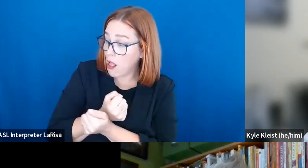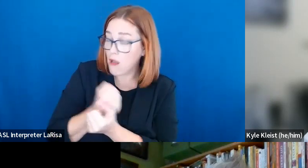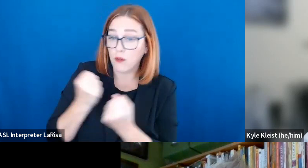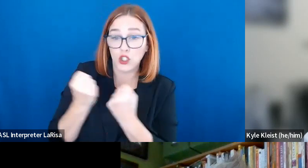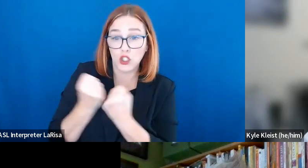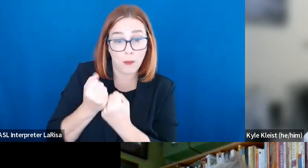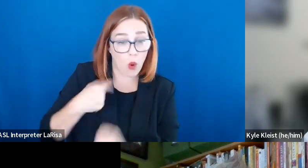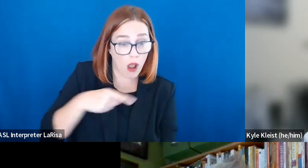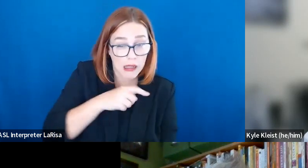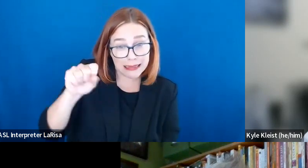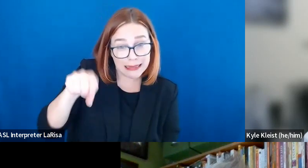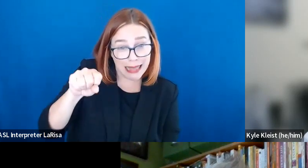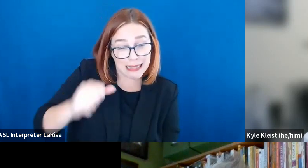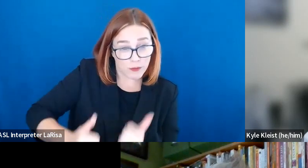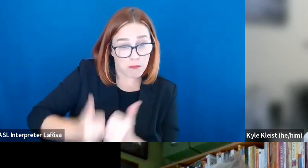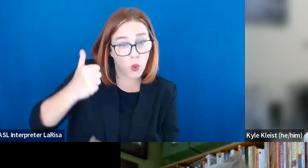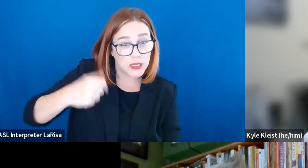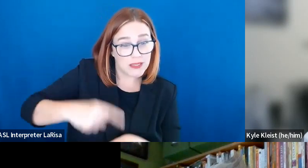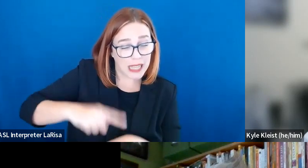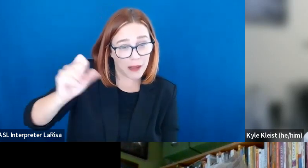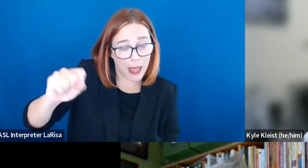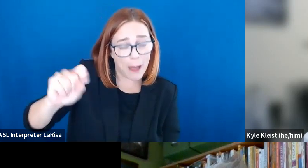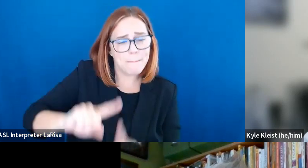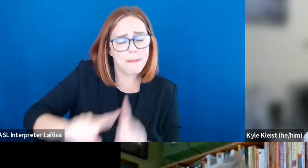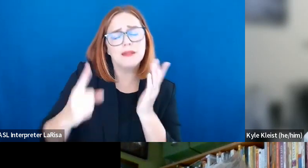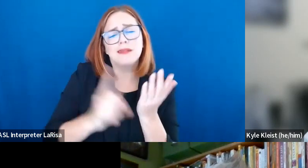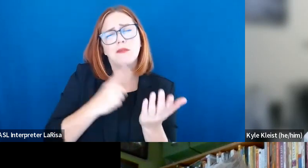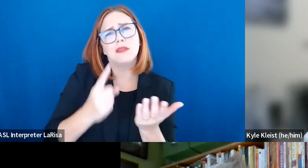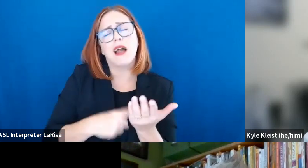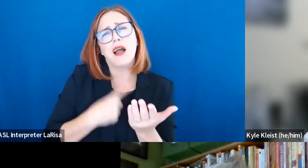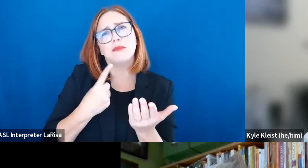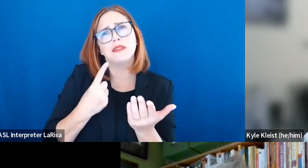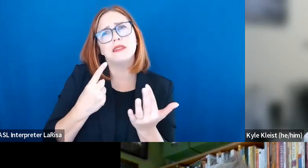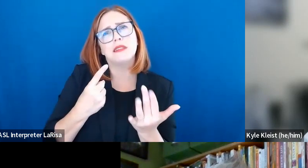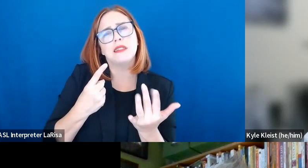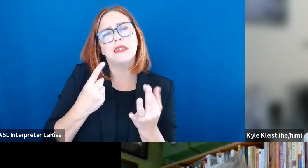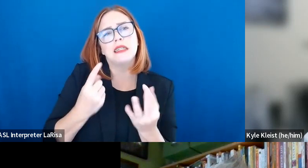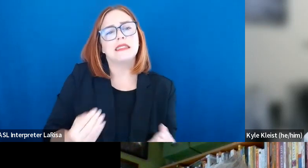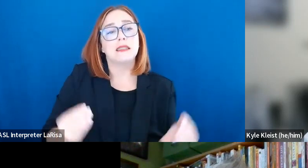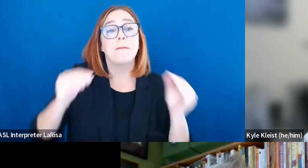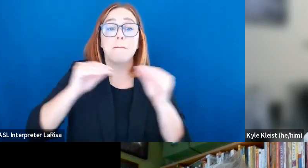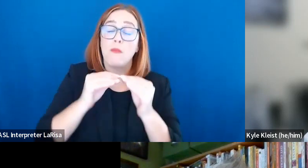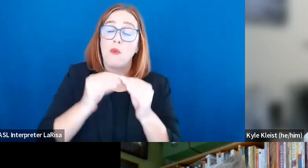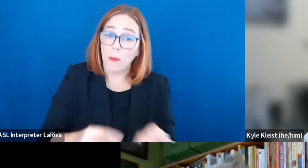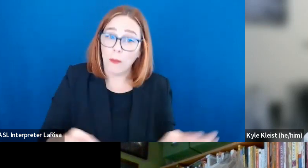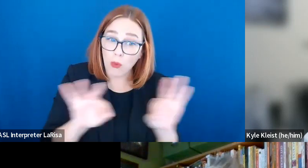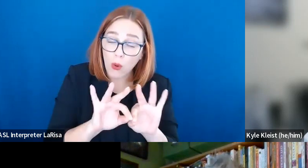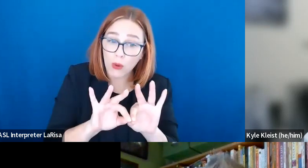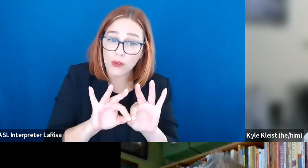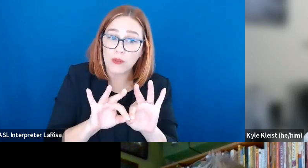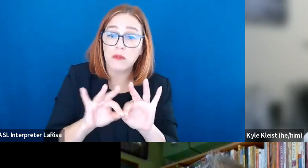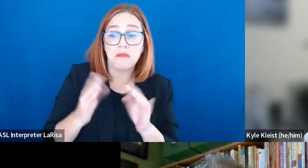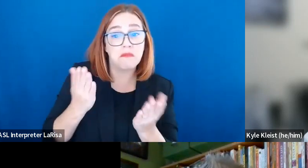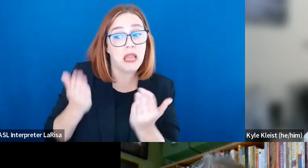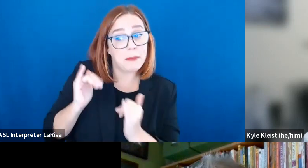part, but sometimes it's even more or just as important to speak